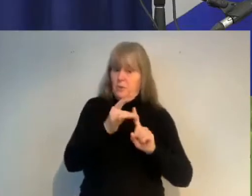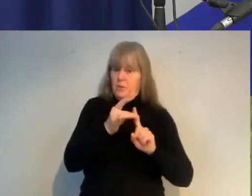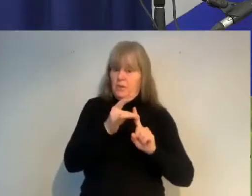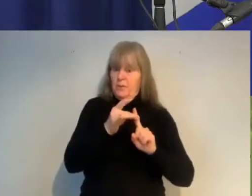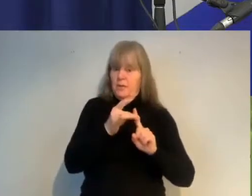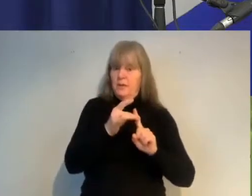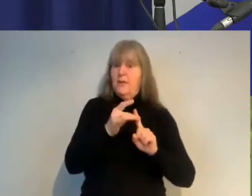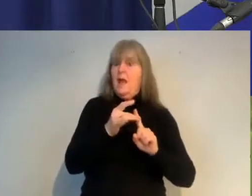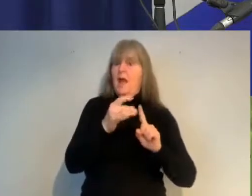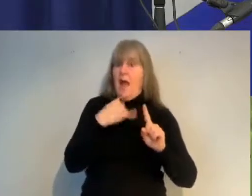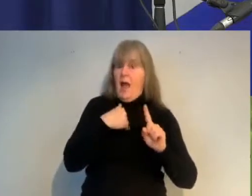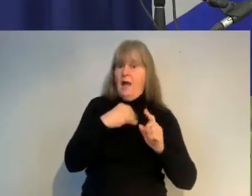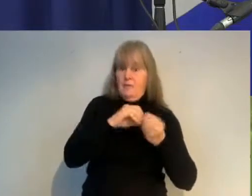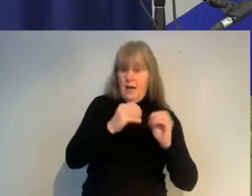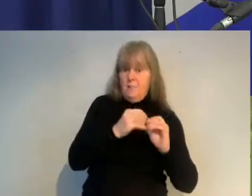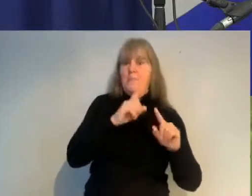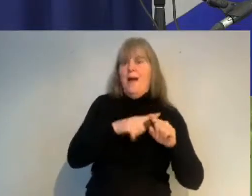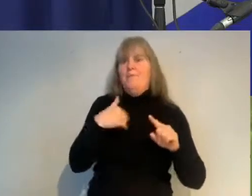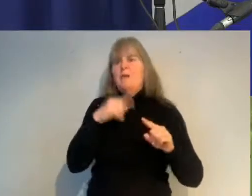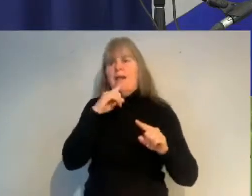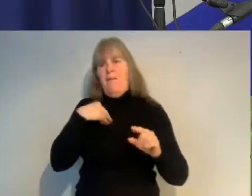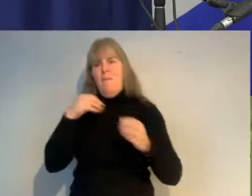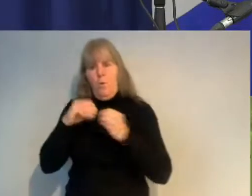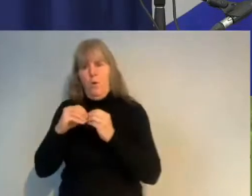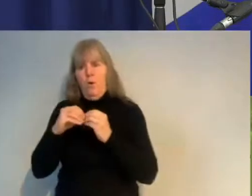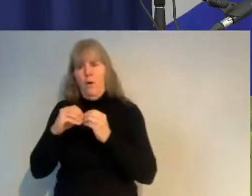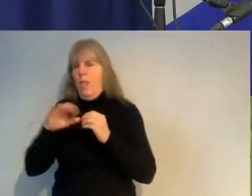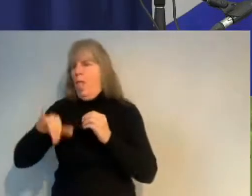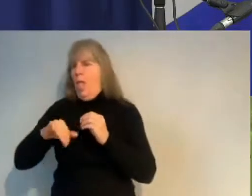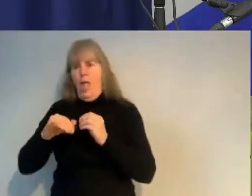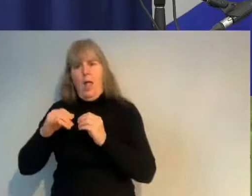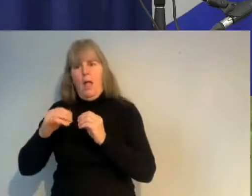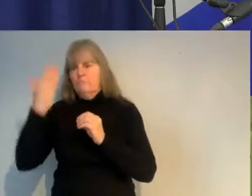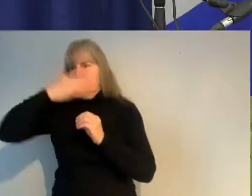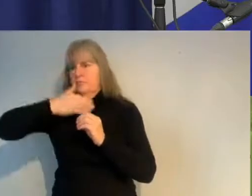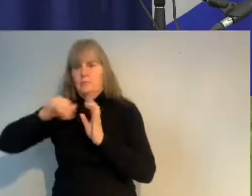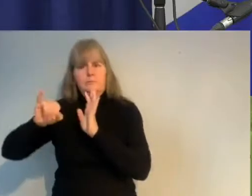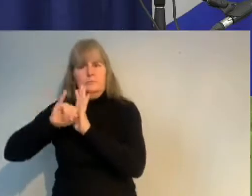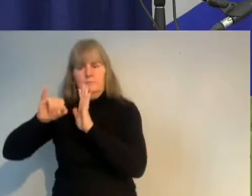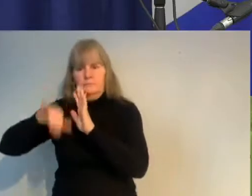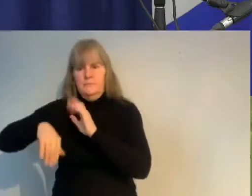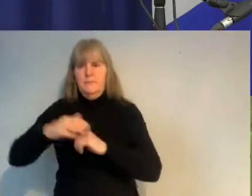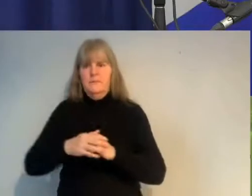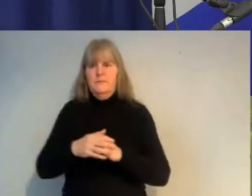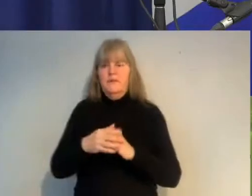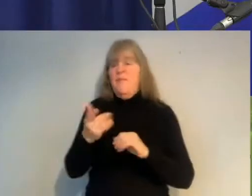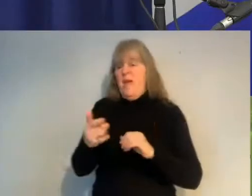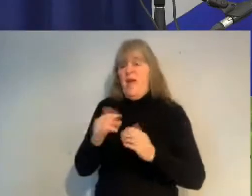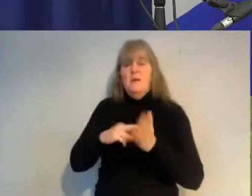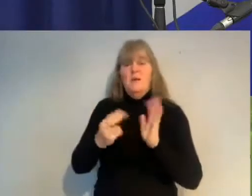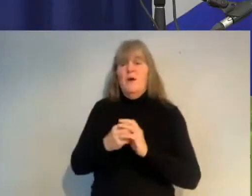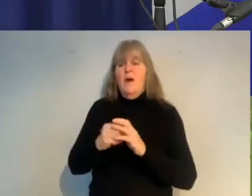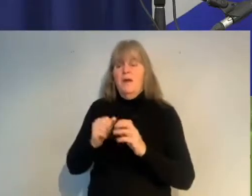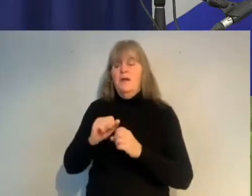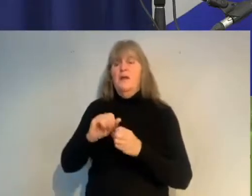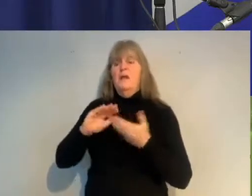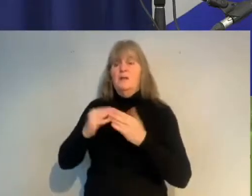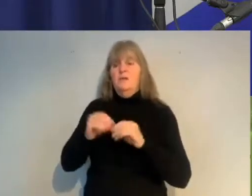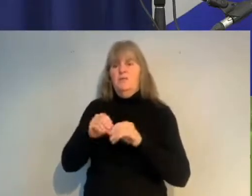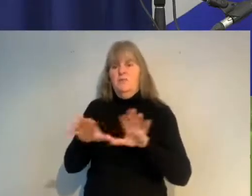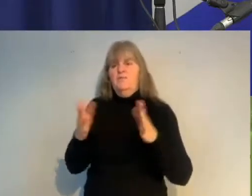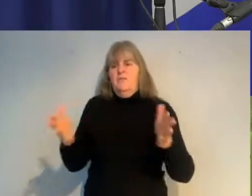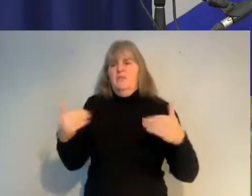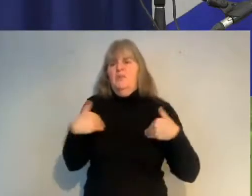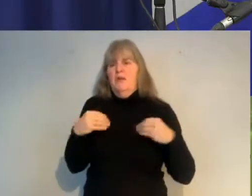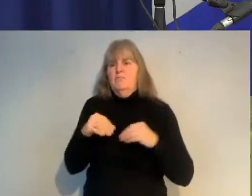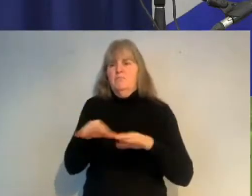This means that there is widespread community transmission and potential for exposure in most settings and most communities.